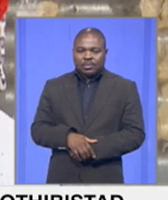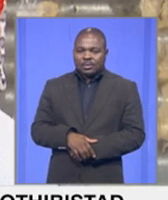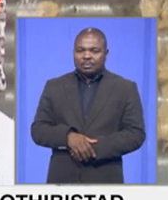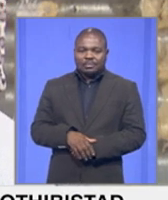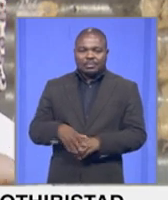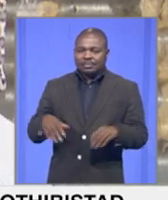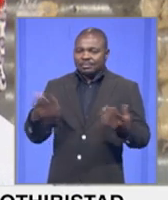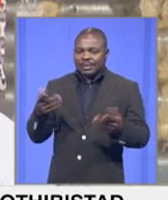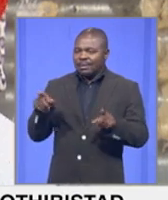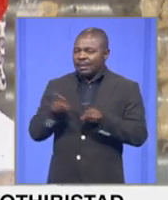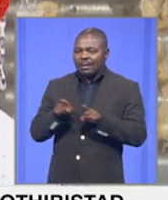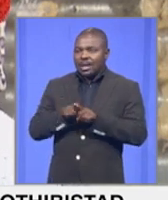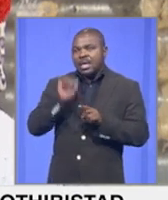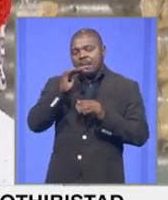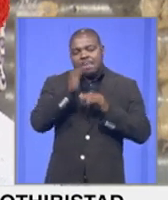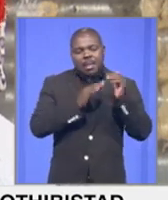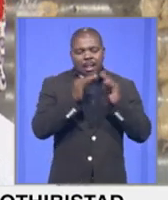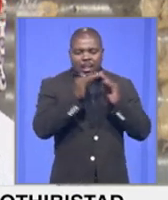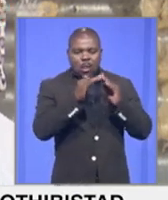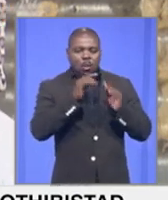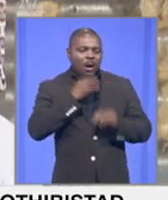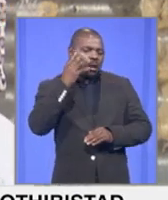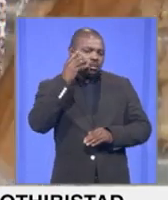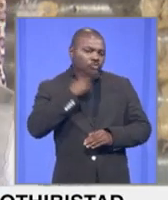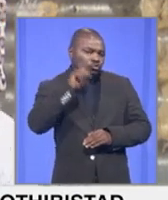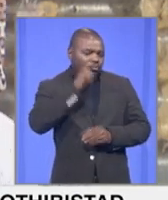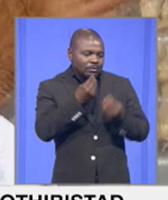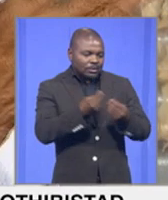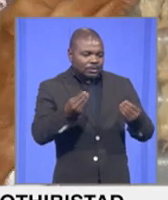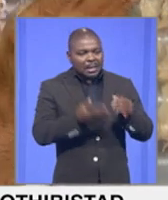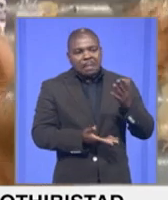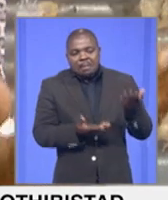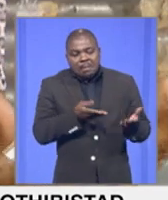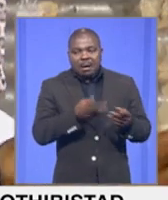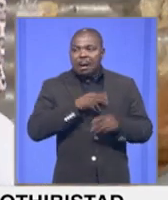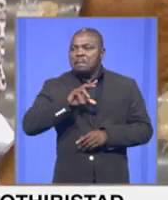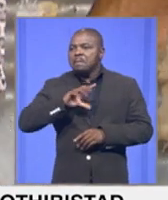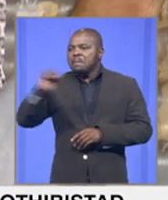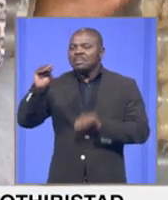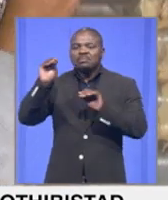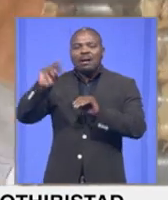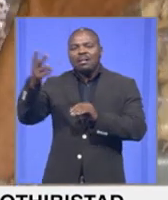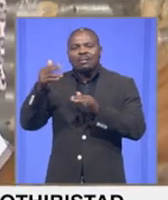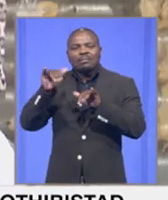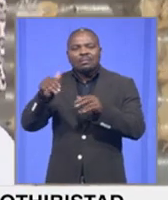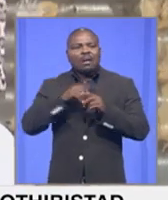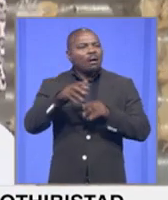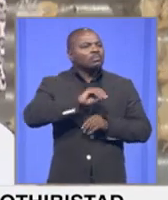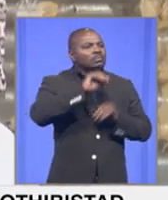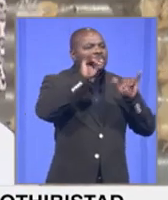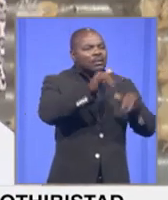ga bana ba ka ntirela ntlo ke na le dikogolo di ko bathong di para ke go bua dio tsa mo di phatlhaletse